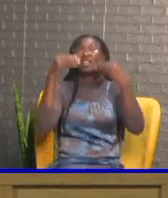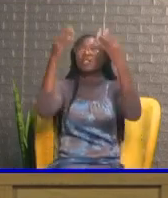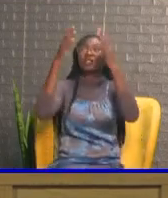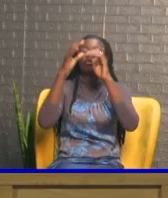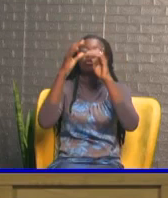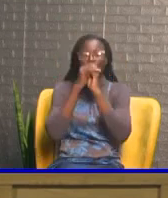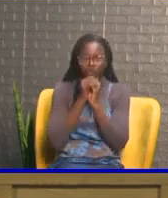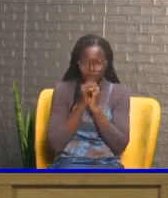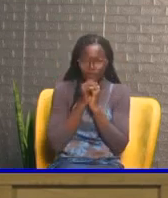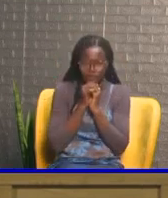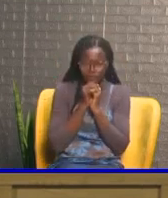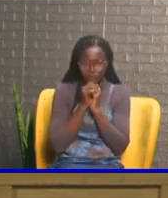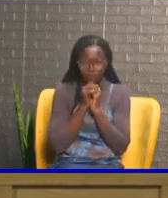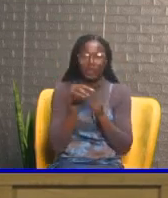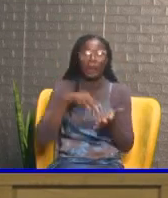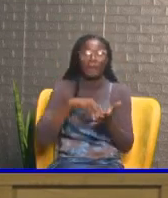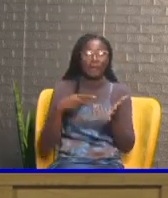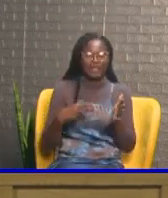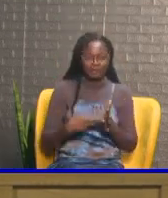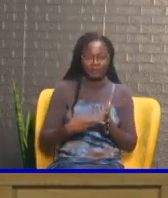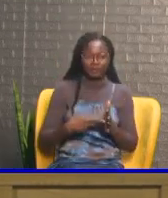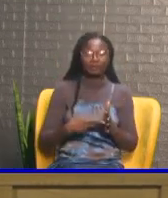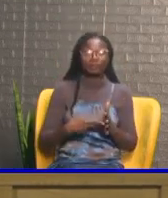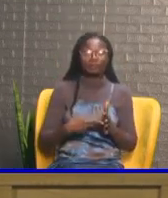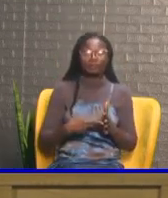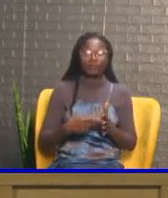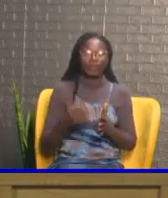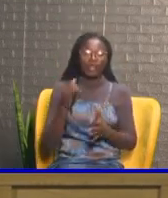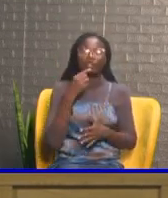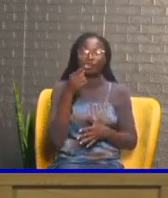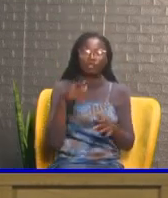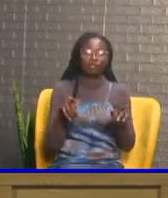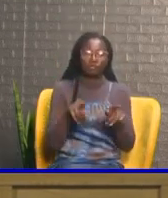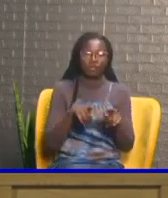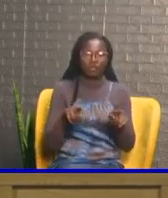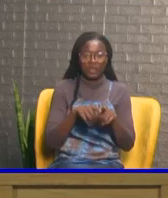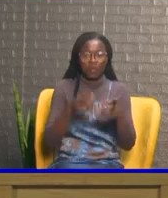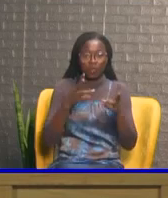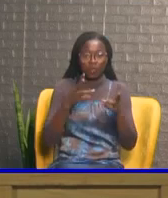saying here? What do you mean? Well, they told you, as I told David, they came to meet David.